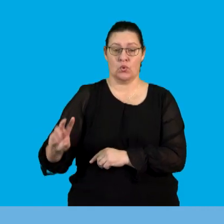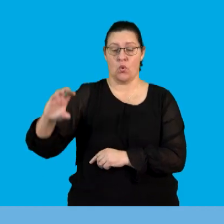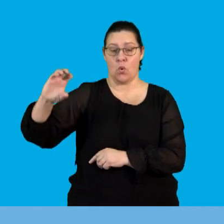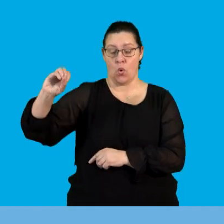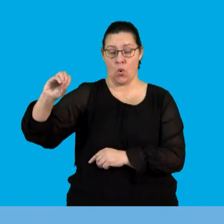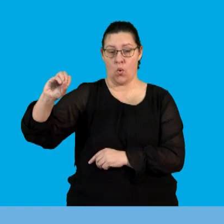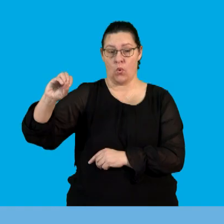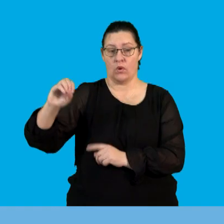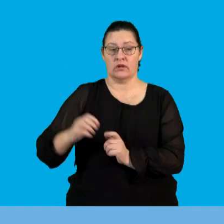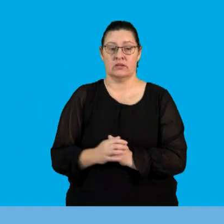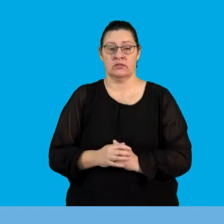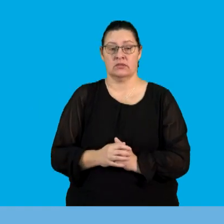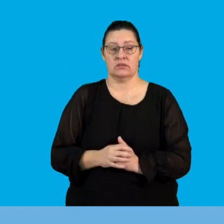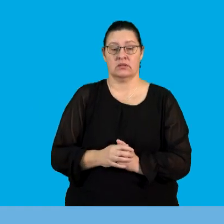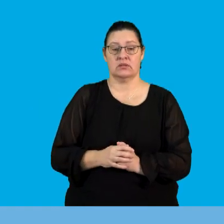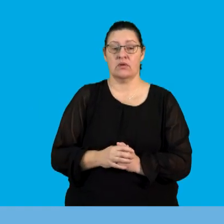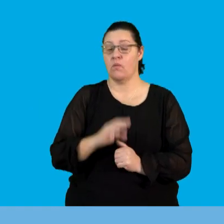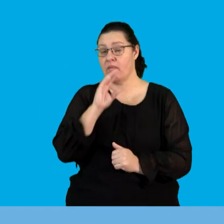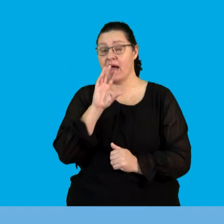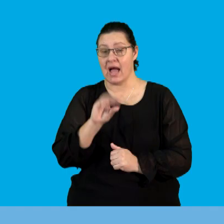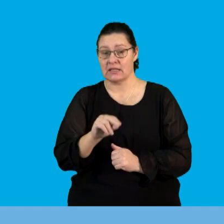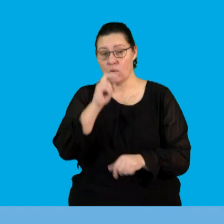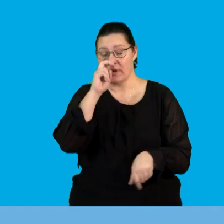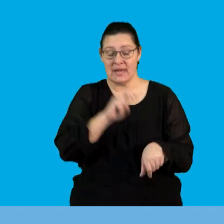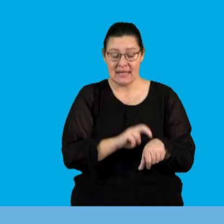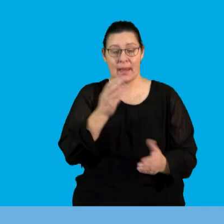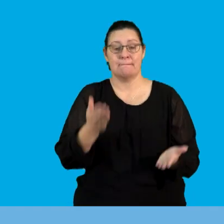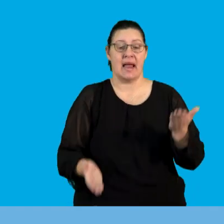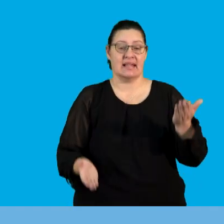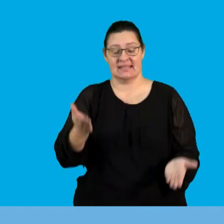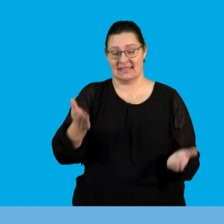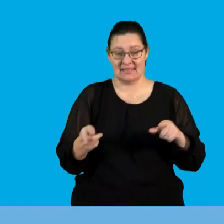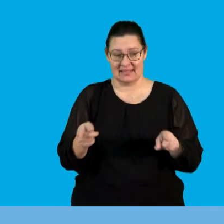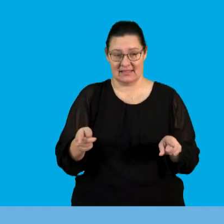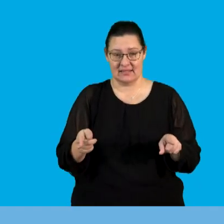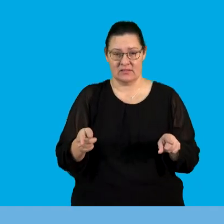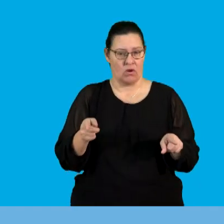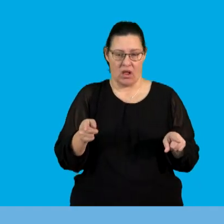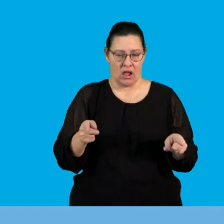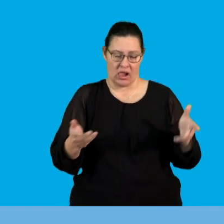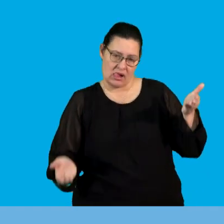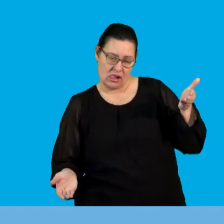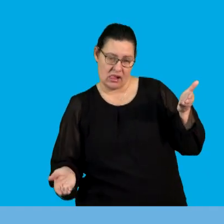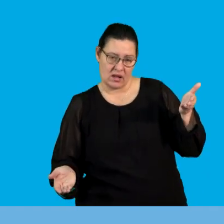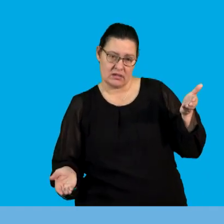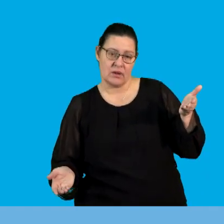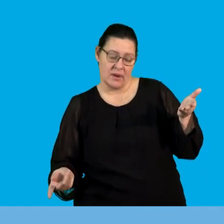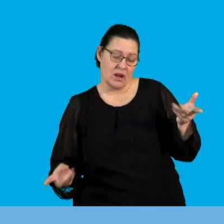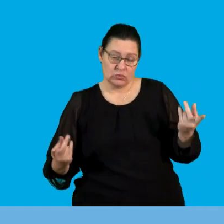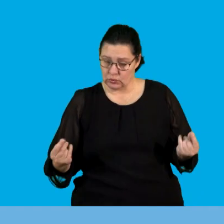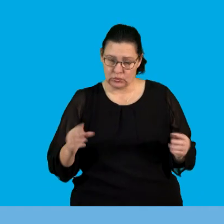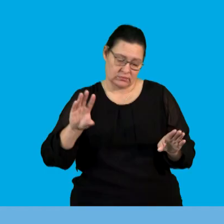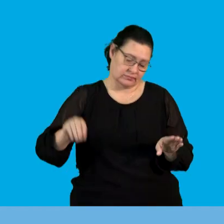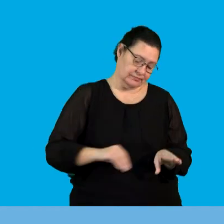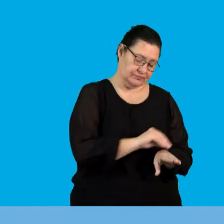H2O. Now, we were also asked that we need to balance the equation if the equation is not balanced. How